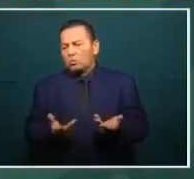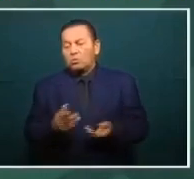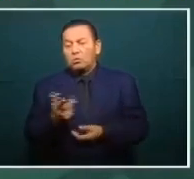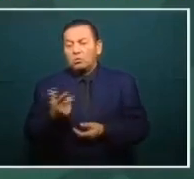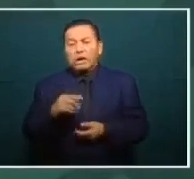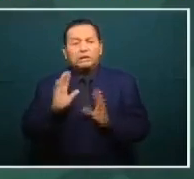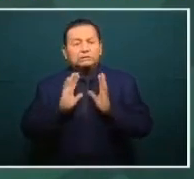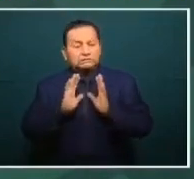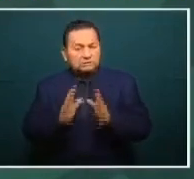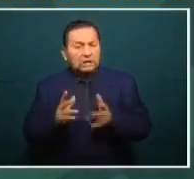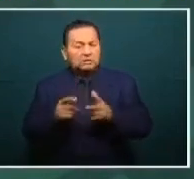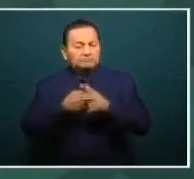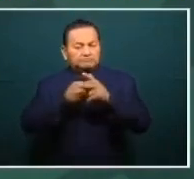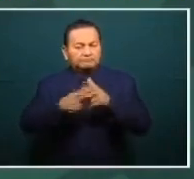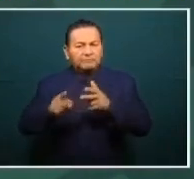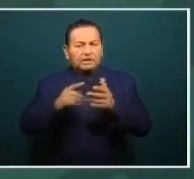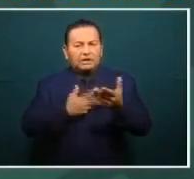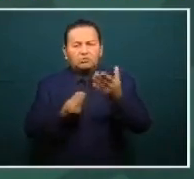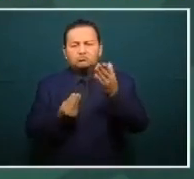he's very happy.